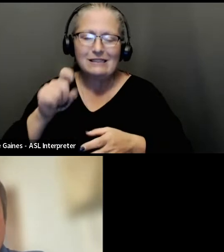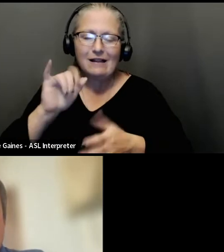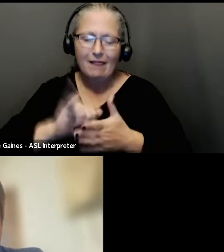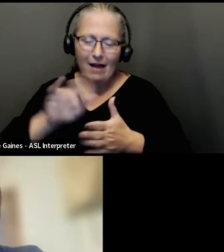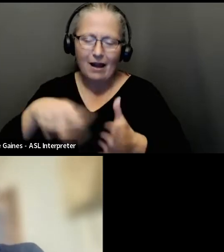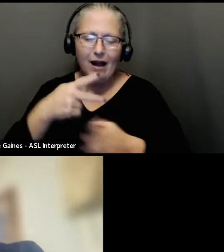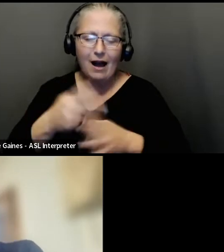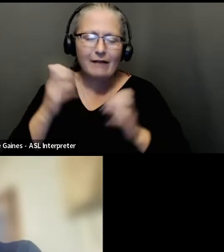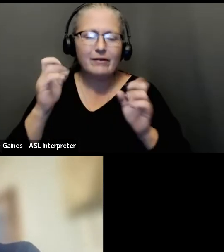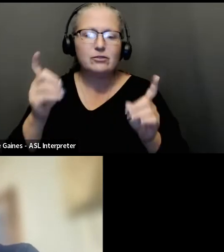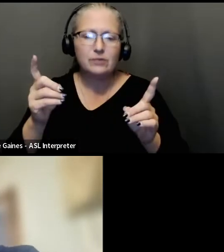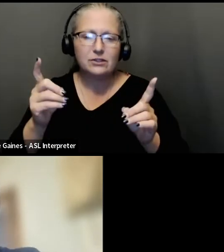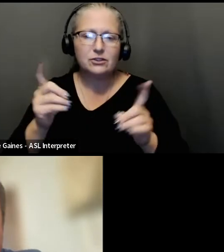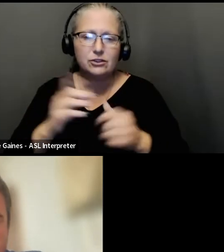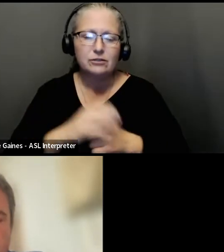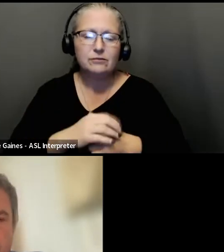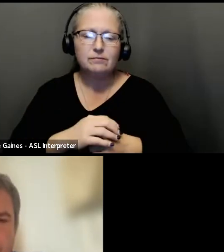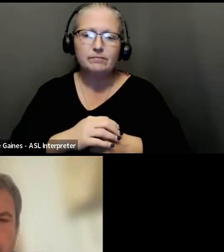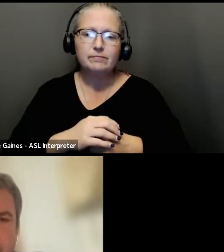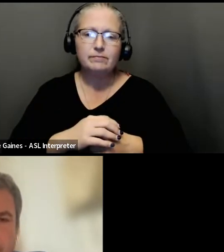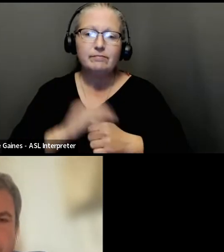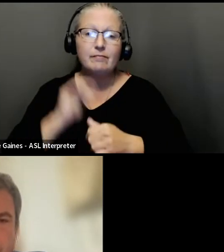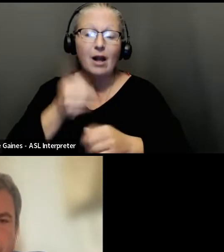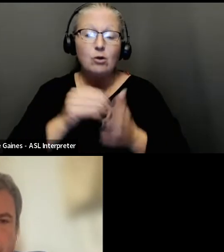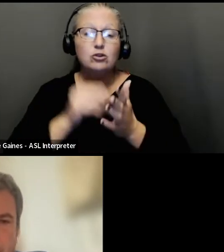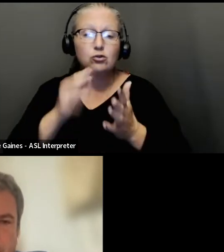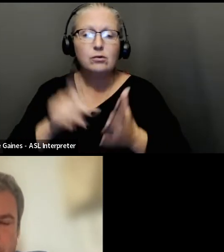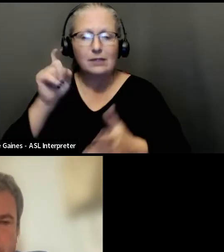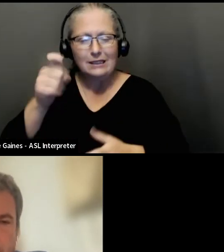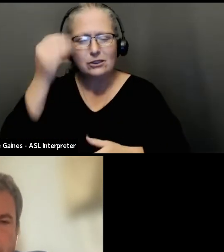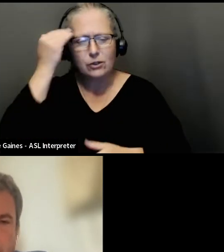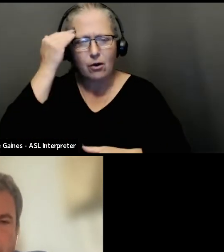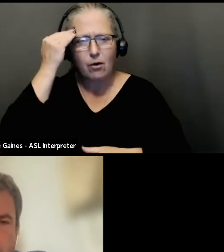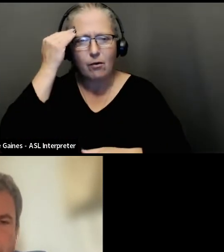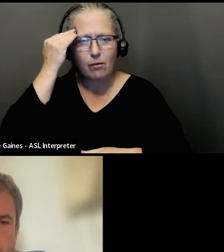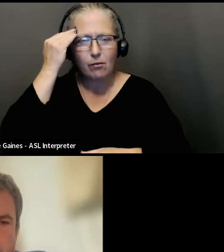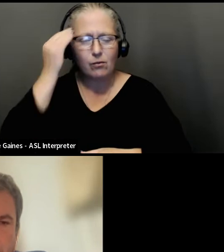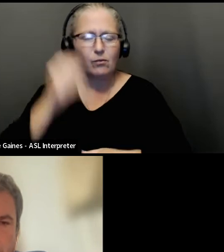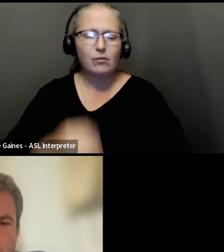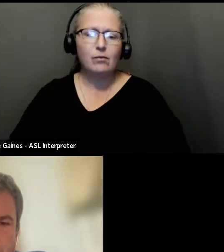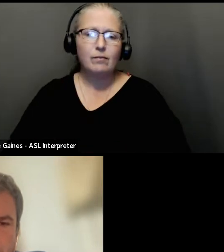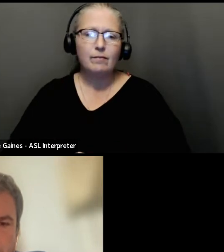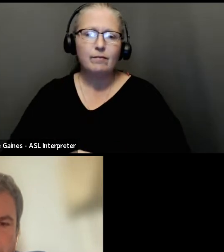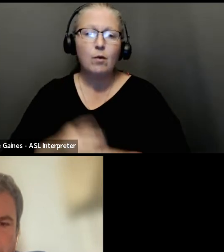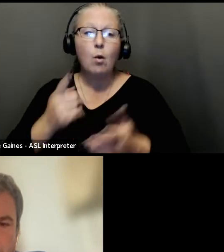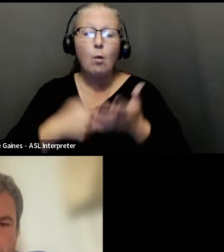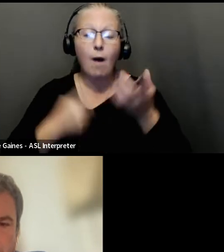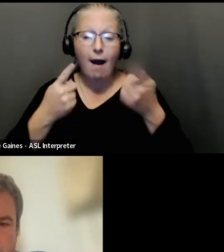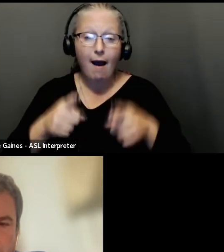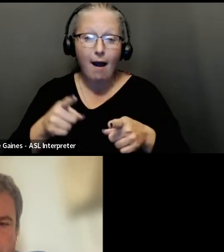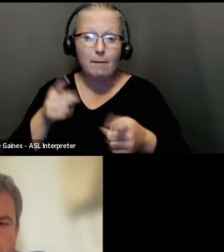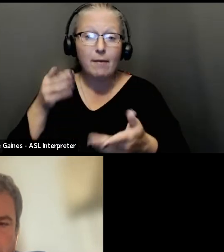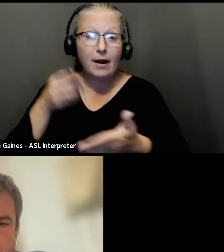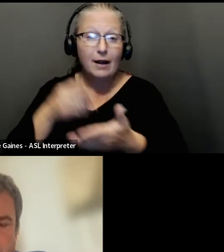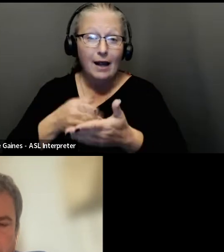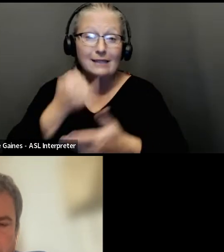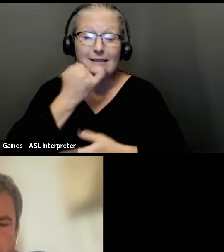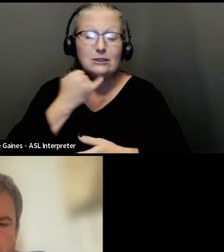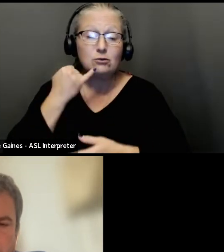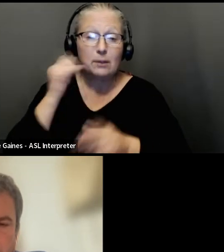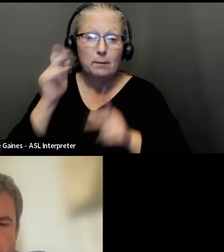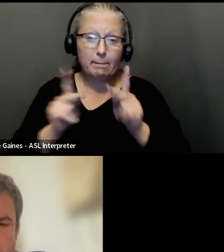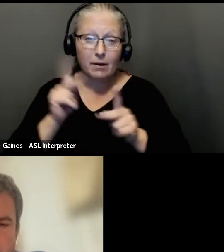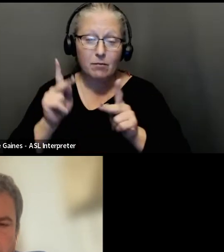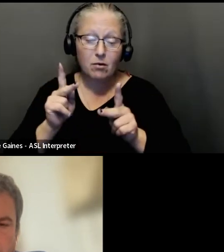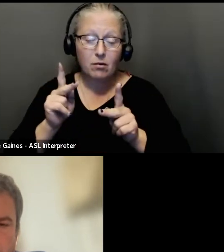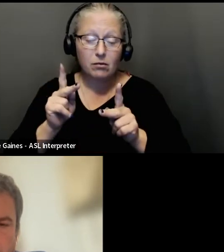education, and our students need to know that what happened against the Israeli